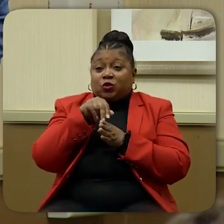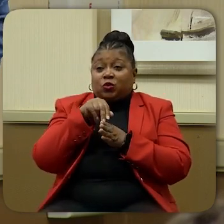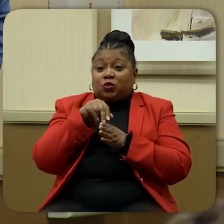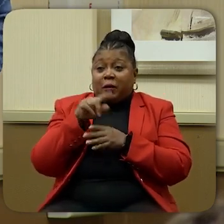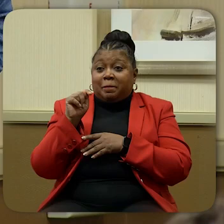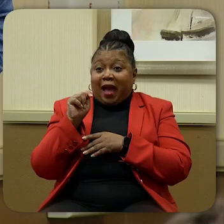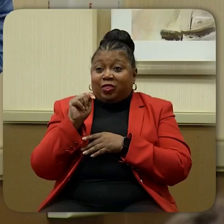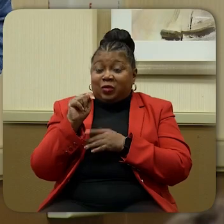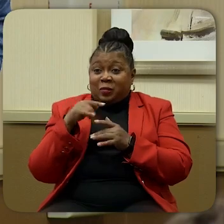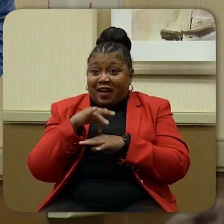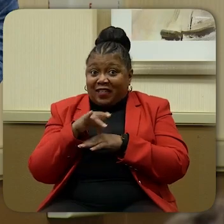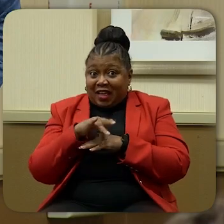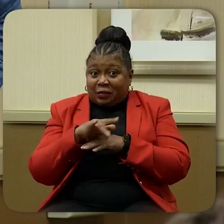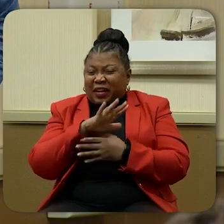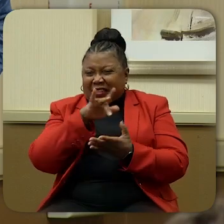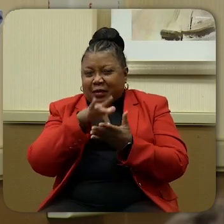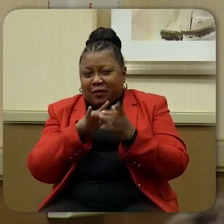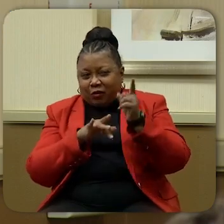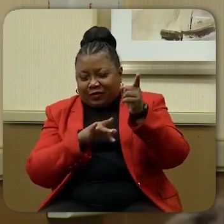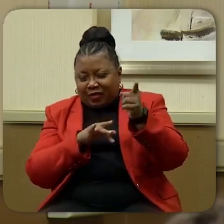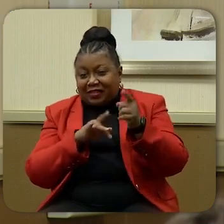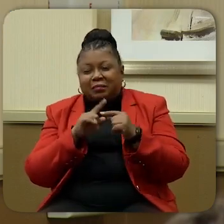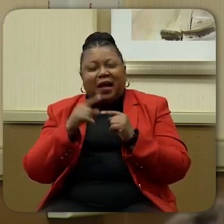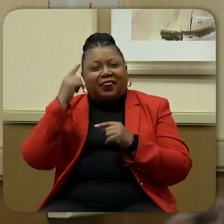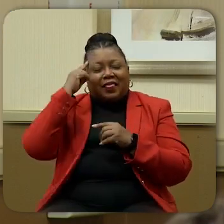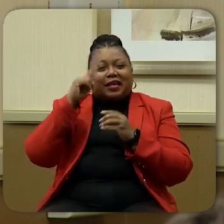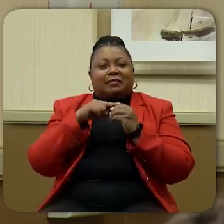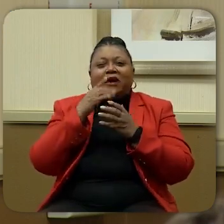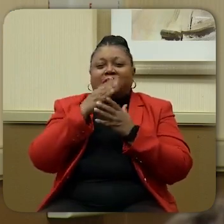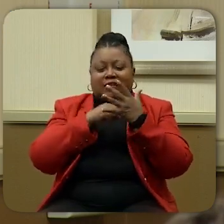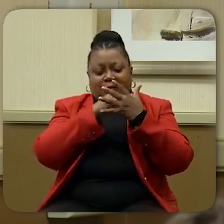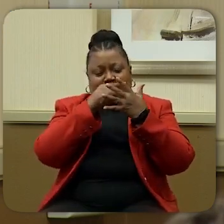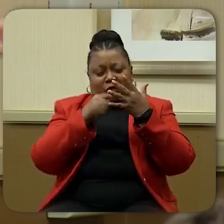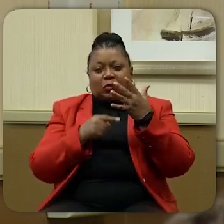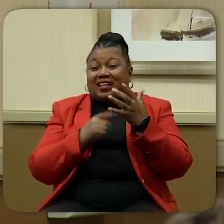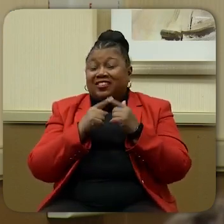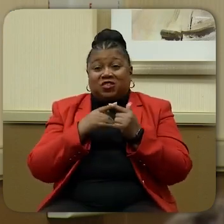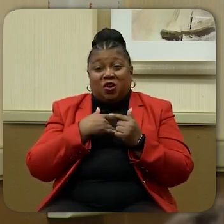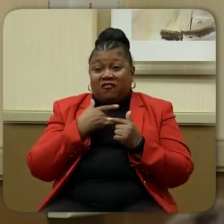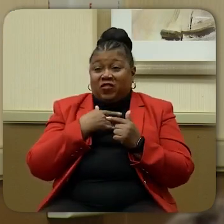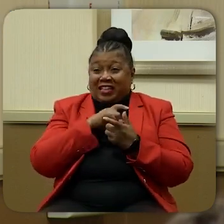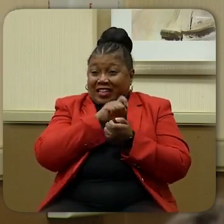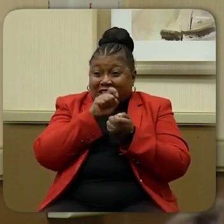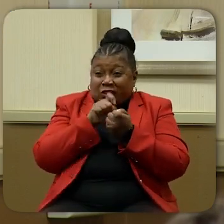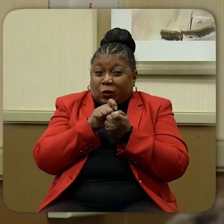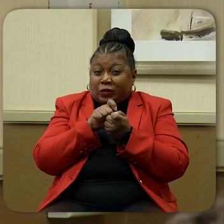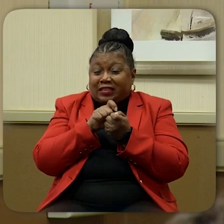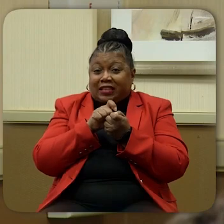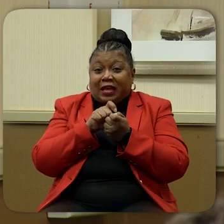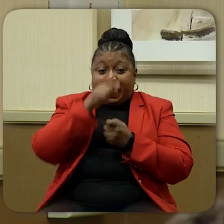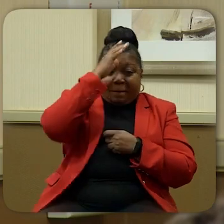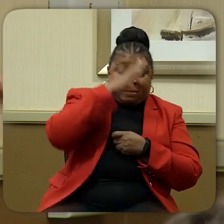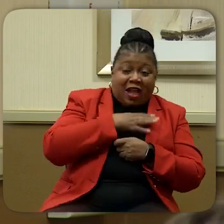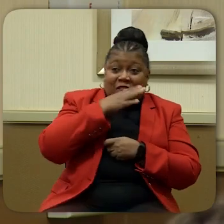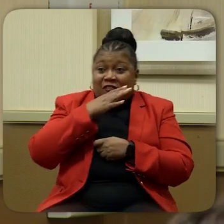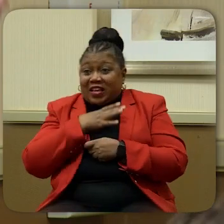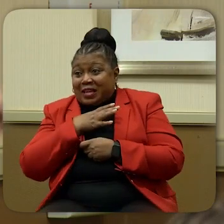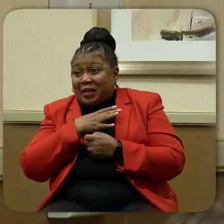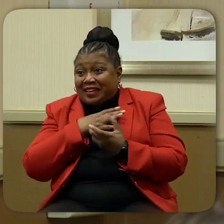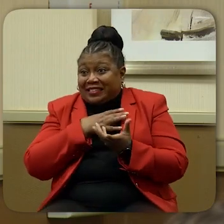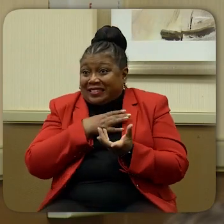so that exists in the middle of this. But thinking about some of those things, if you don't feel exclusively male or female,